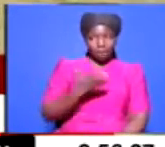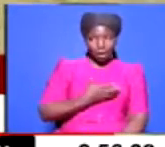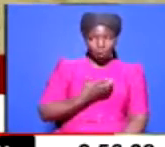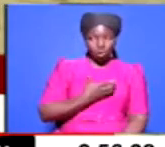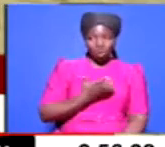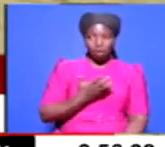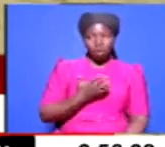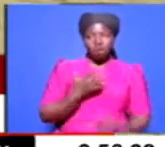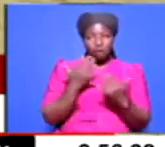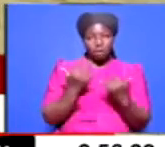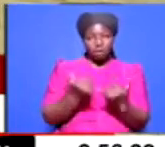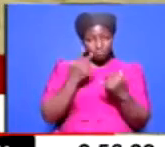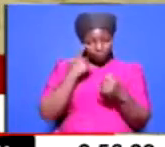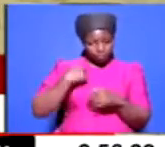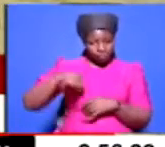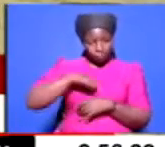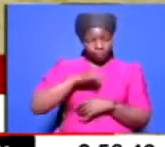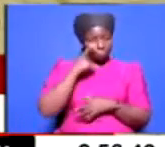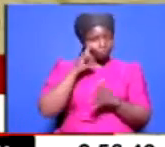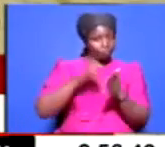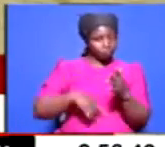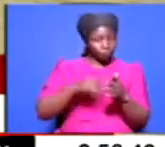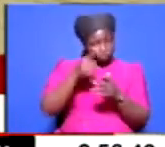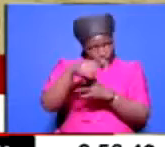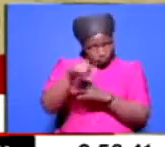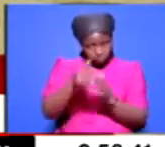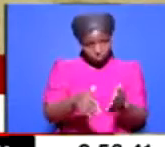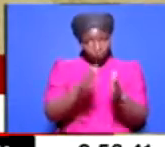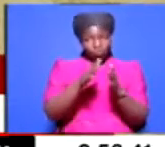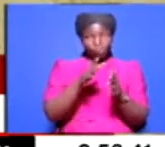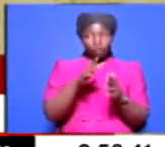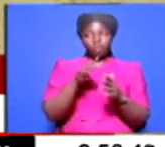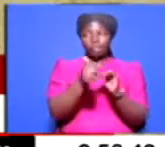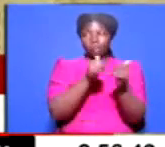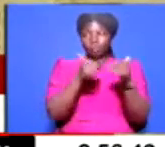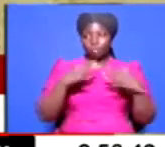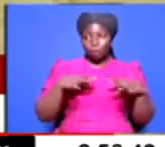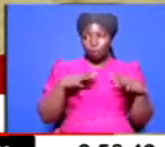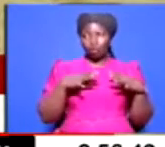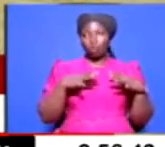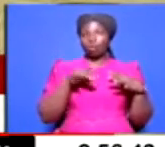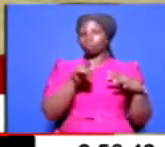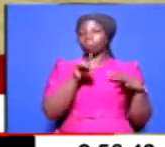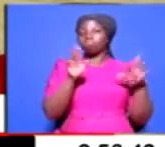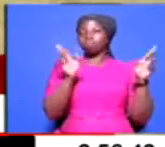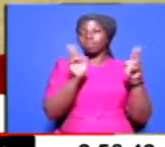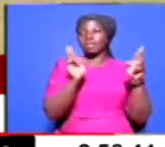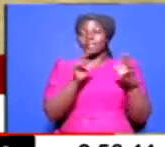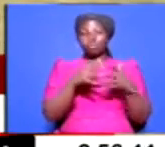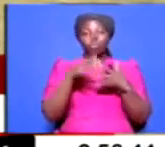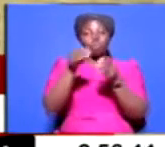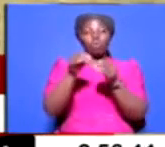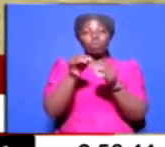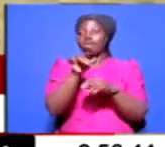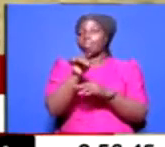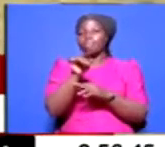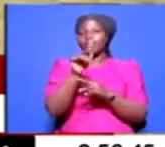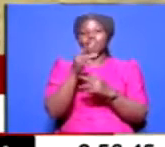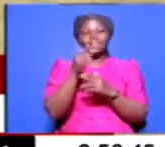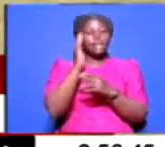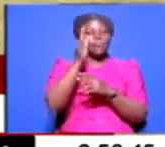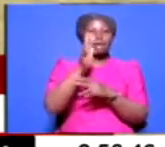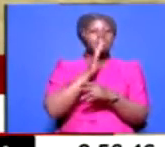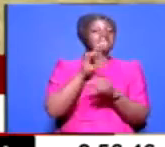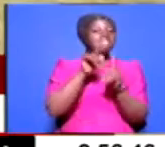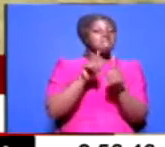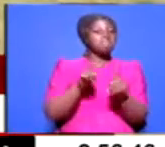we are in the right path. Actually, the athletes are rallying to go. It is not going to be like the times